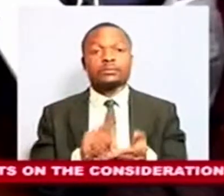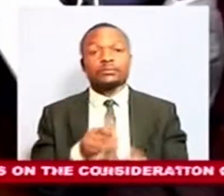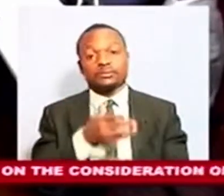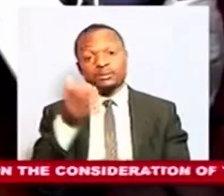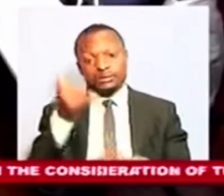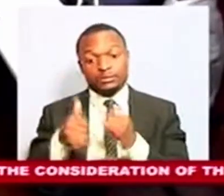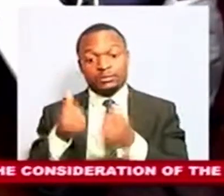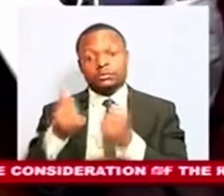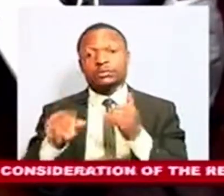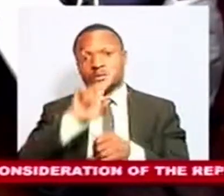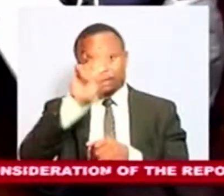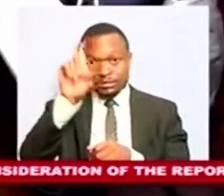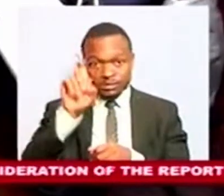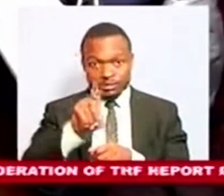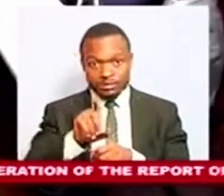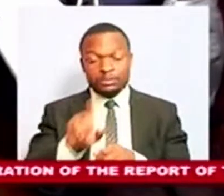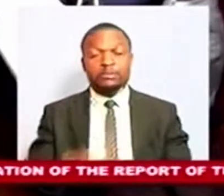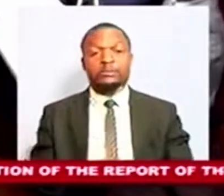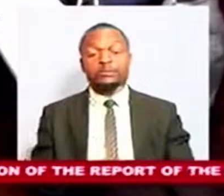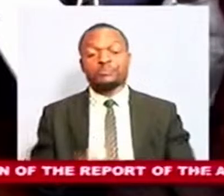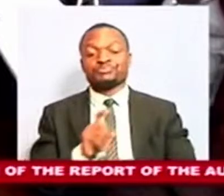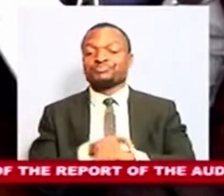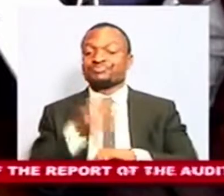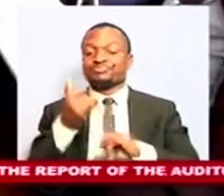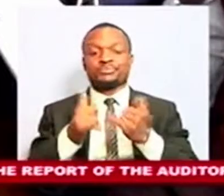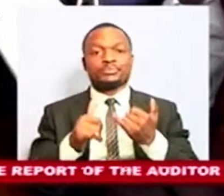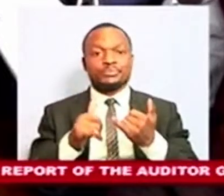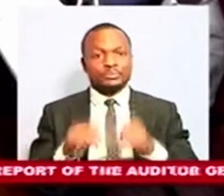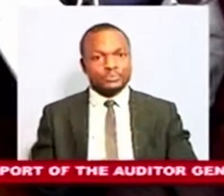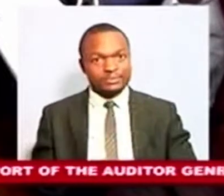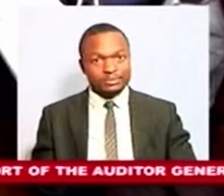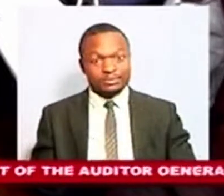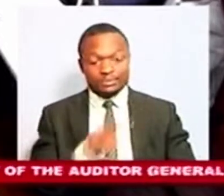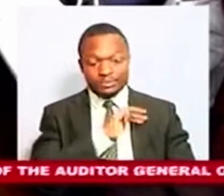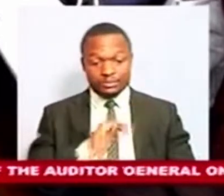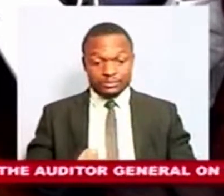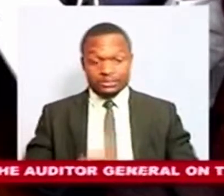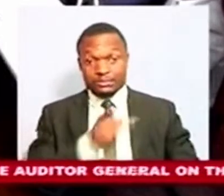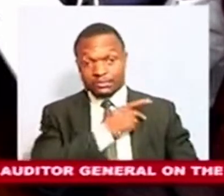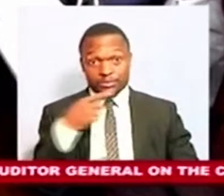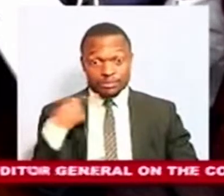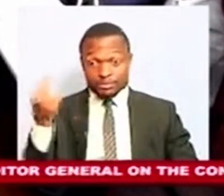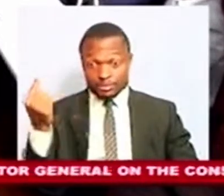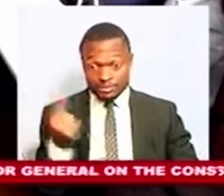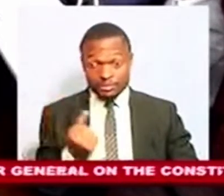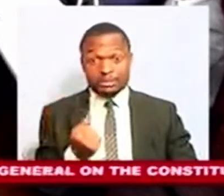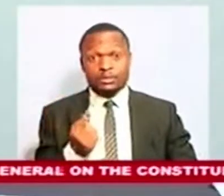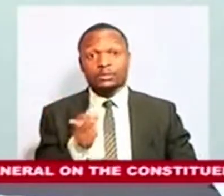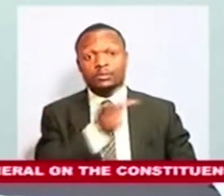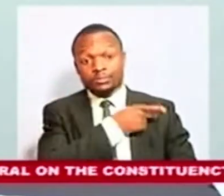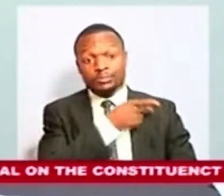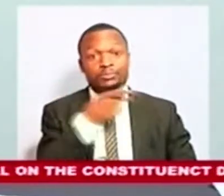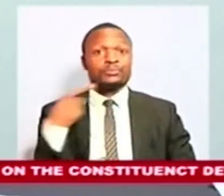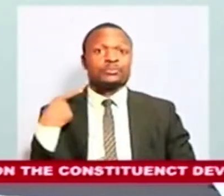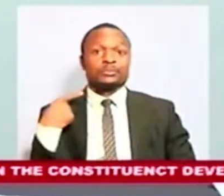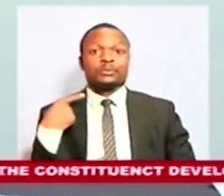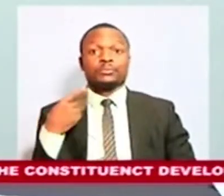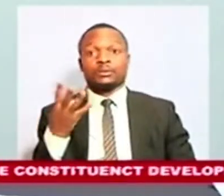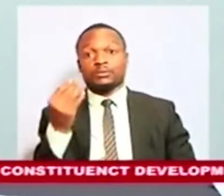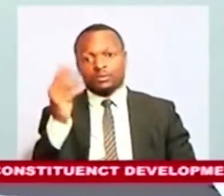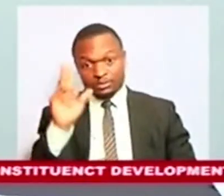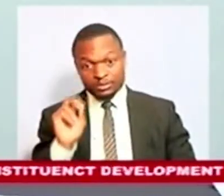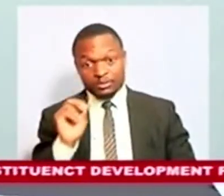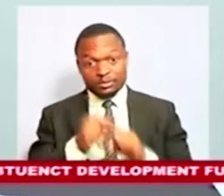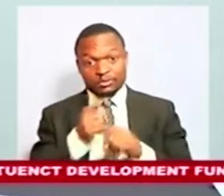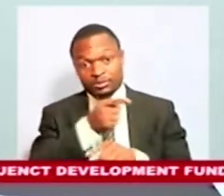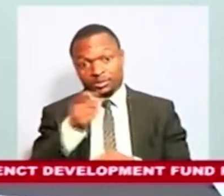will be our last intervention. We are running out of time. Members of Parliament are still coming for the main business at 14:30. But